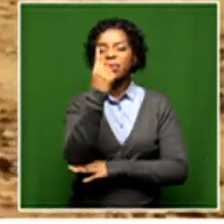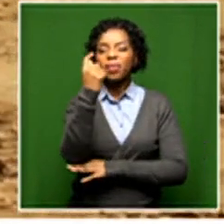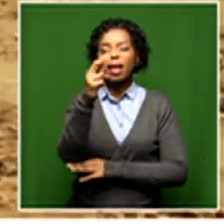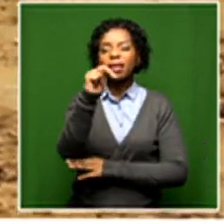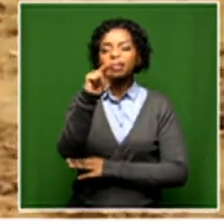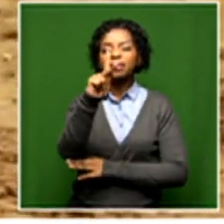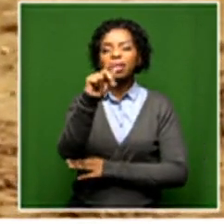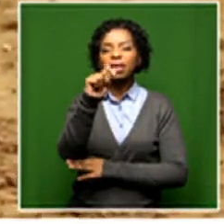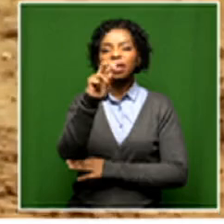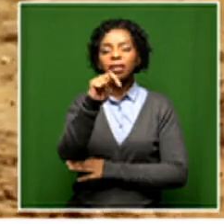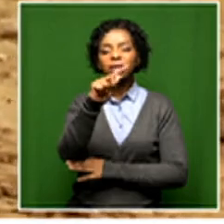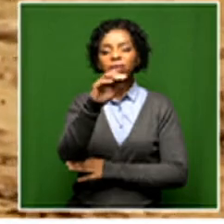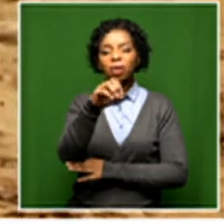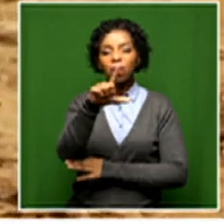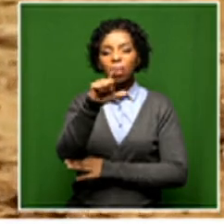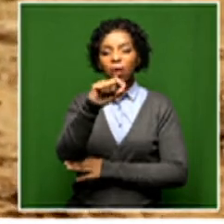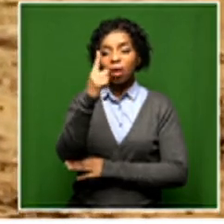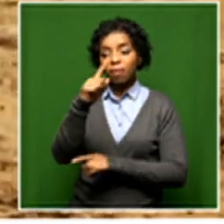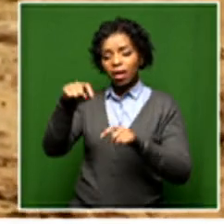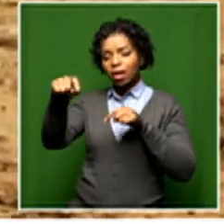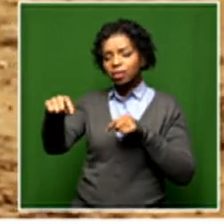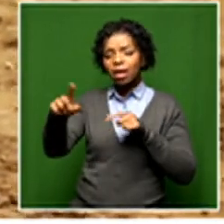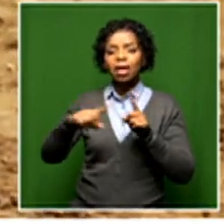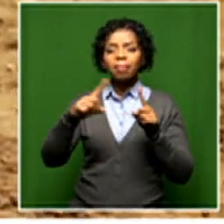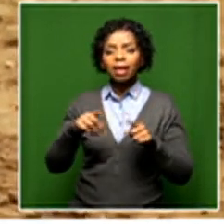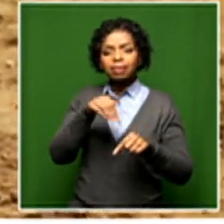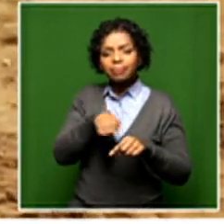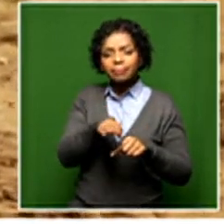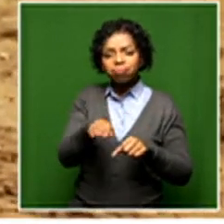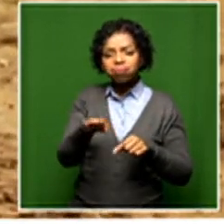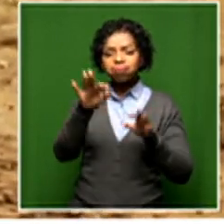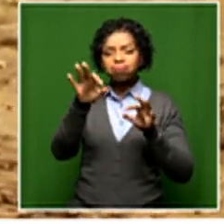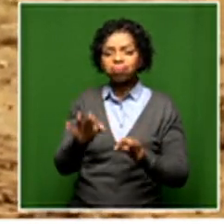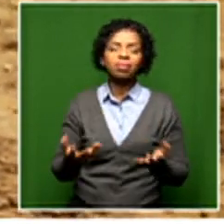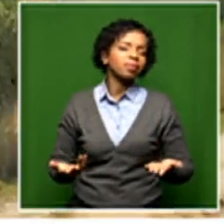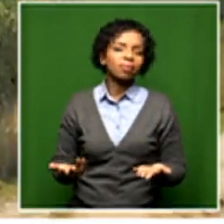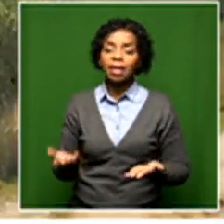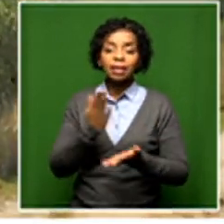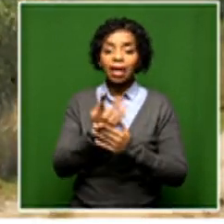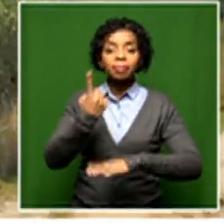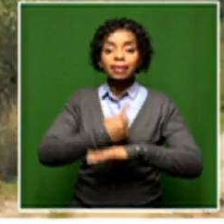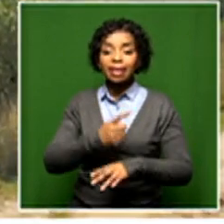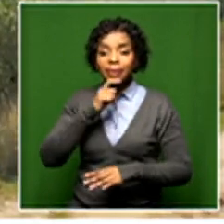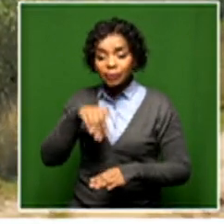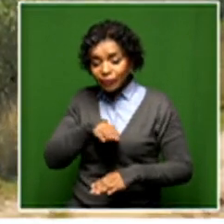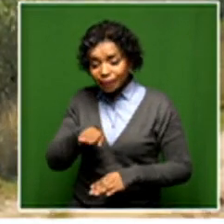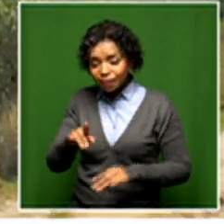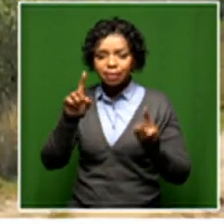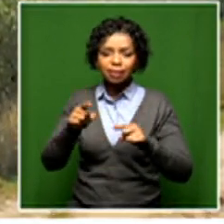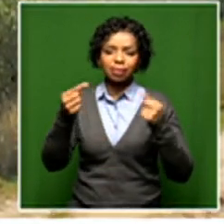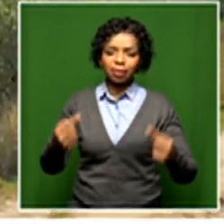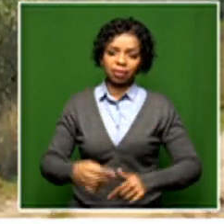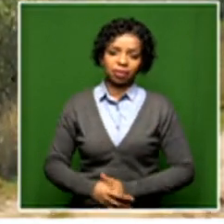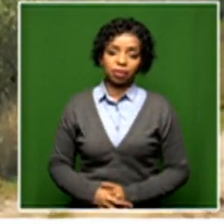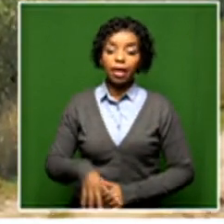away, but it is a nightmare for motorists to reach. It is due to the state of the roads. Some days, it is unusable. If the rain is